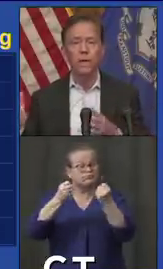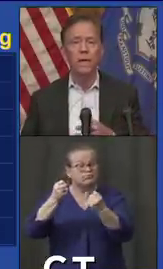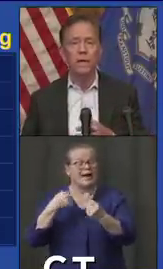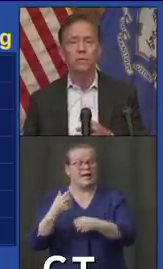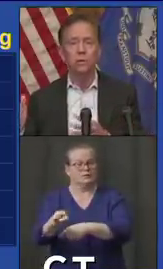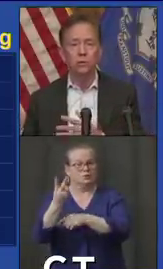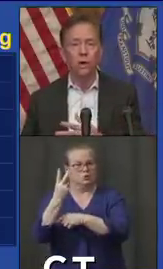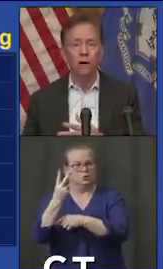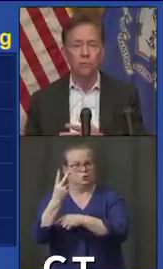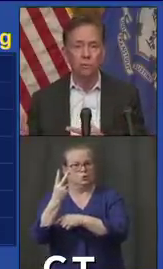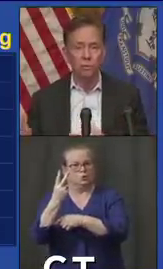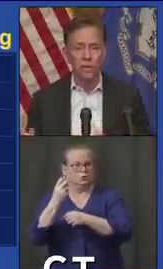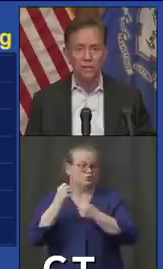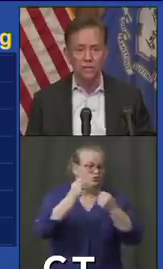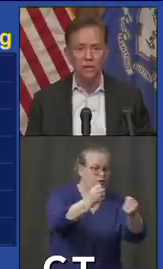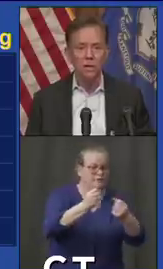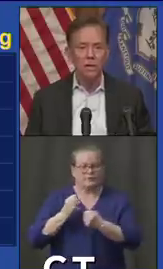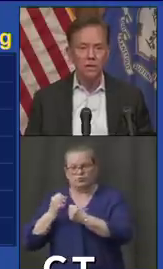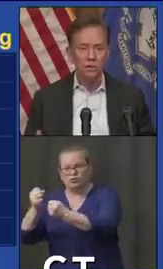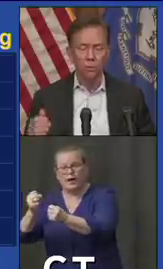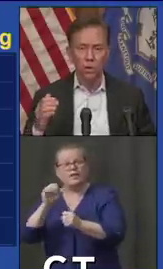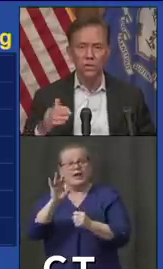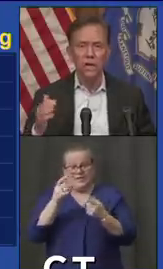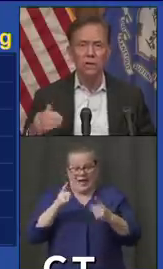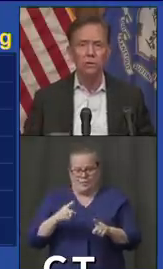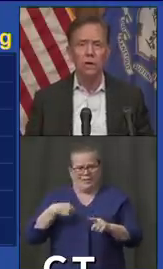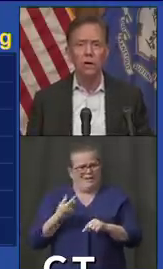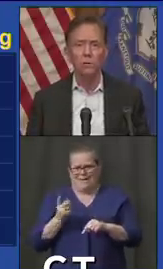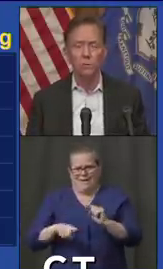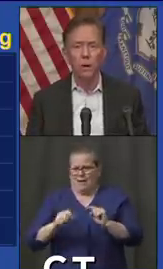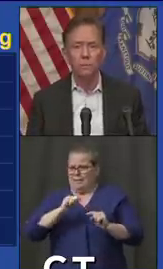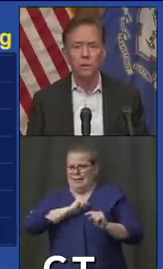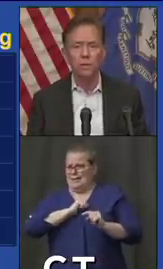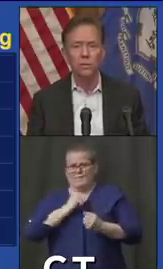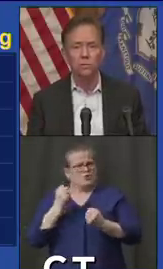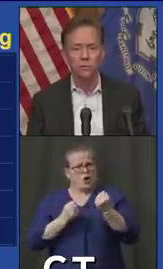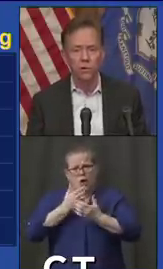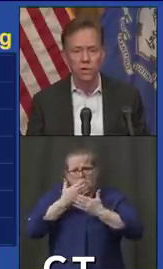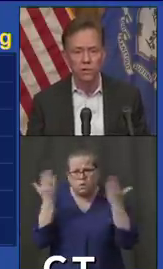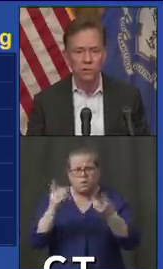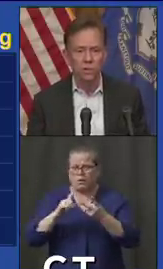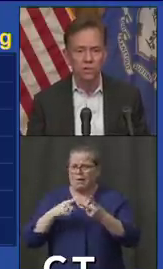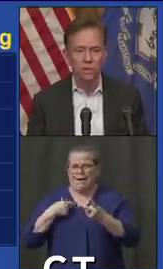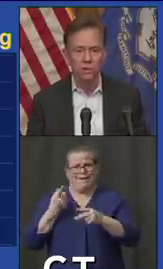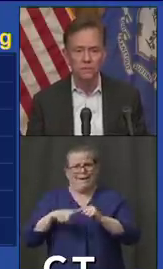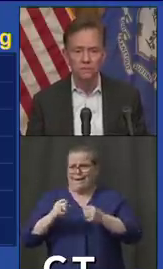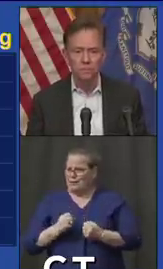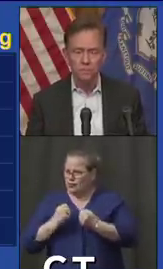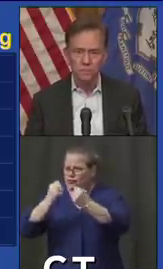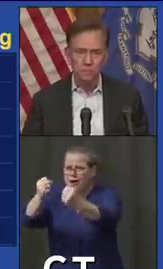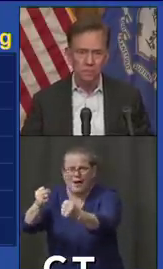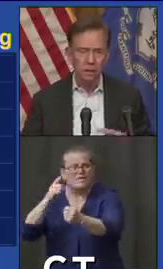people can't get to a drive-through test. So we're taking those high-risk populations very seriously.